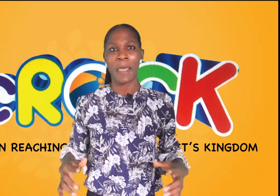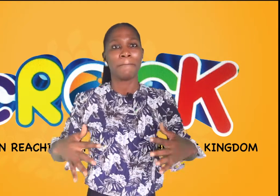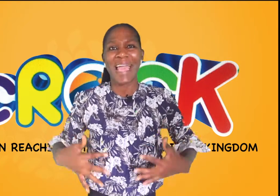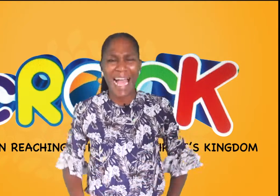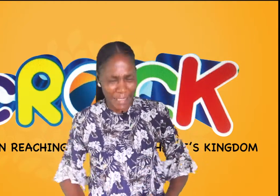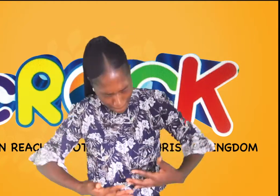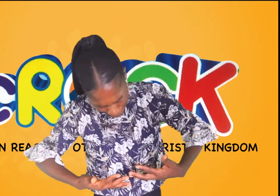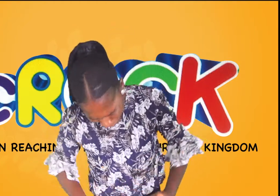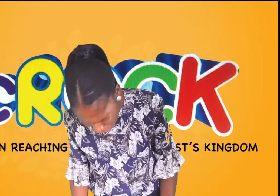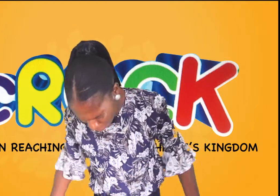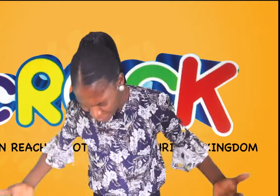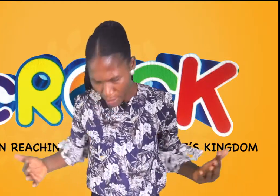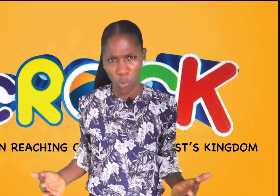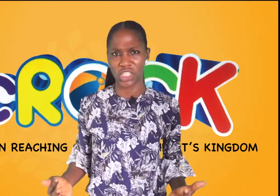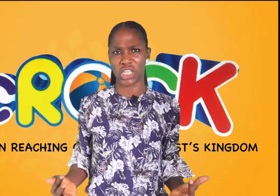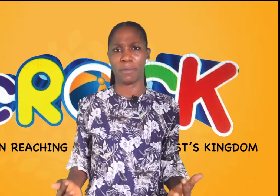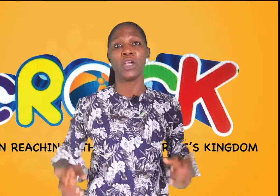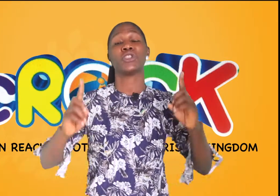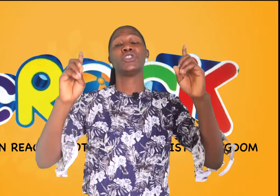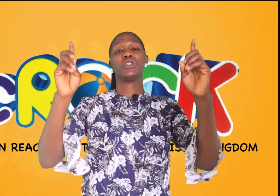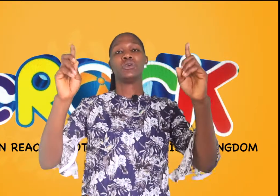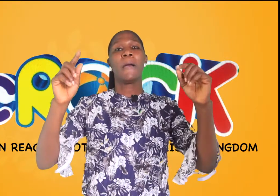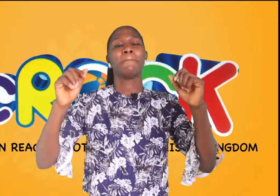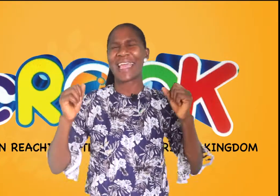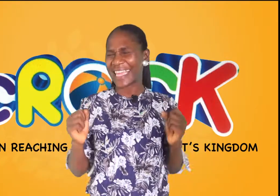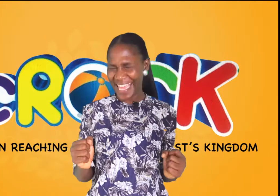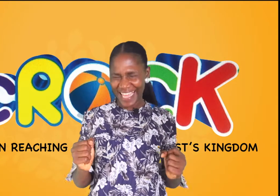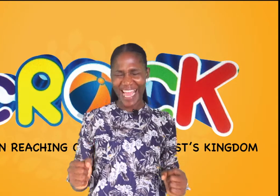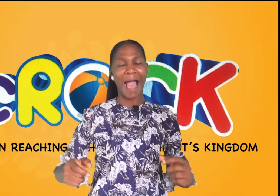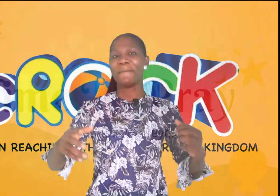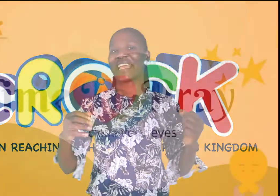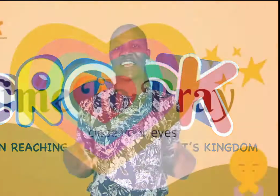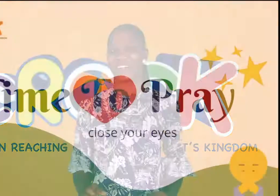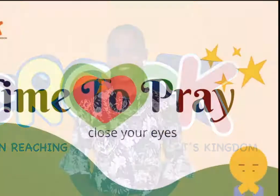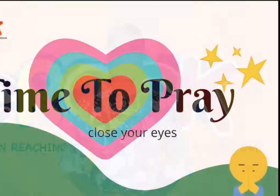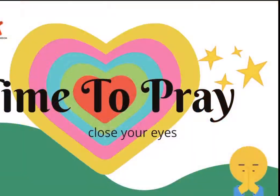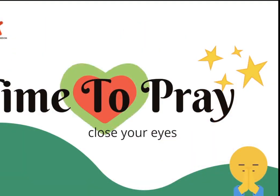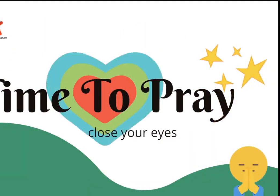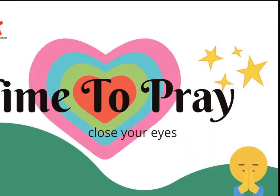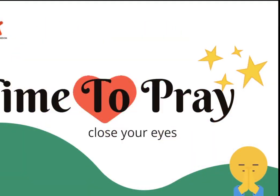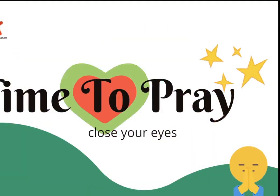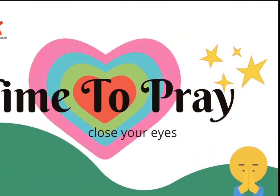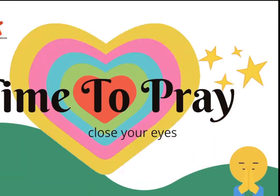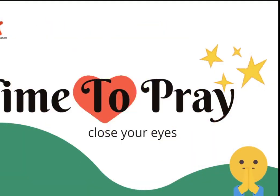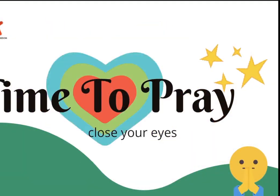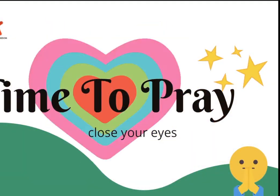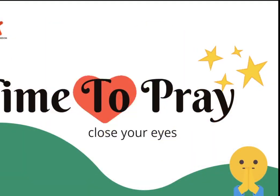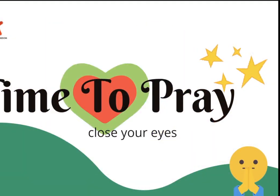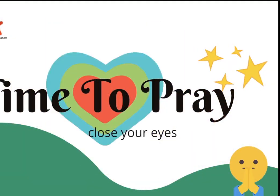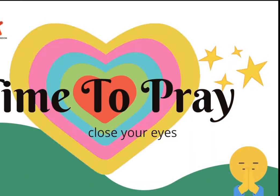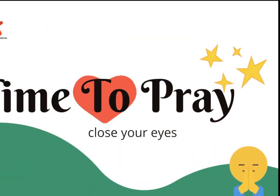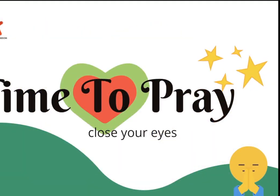forever. My heart bows in worship to you, my King and my God. Let's start with